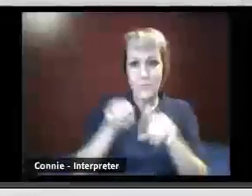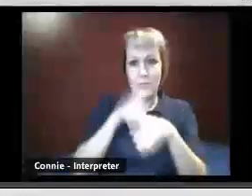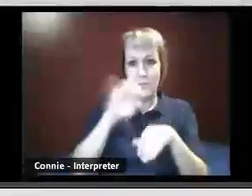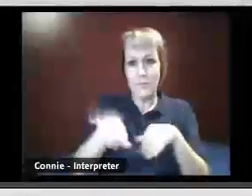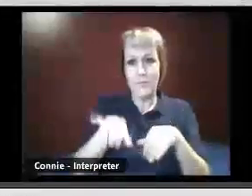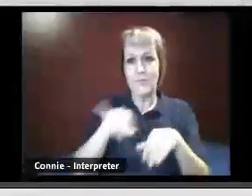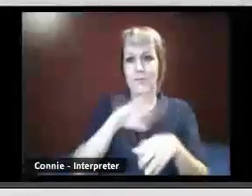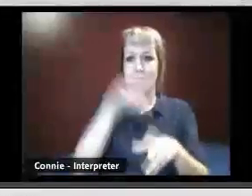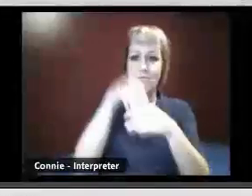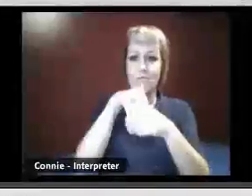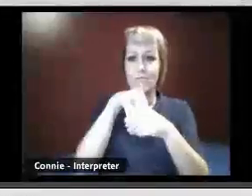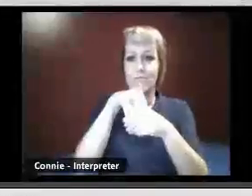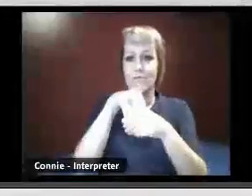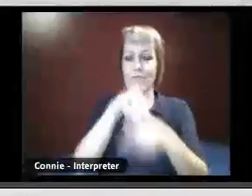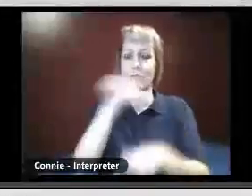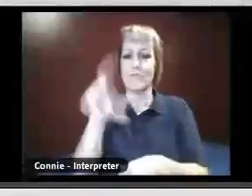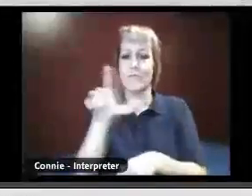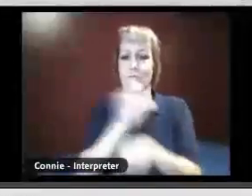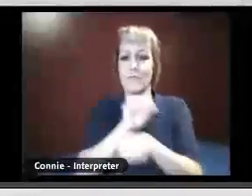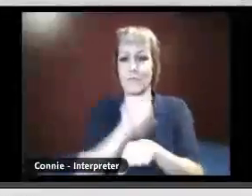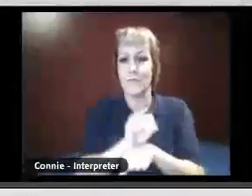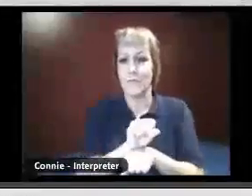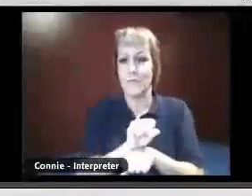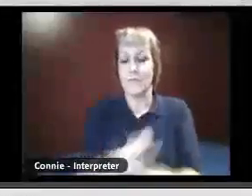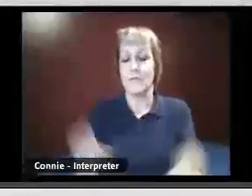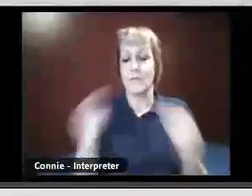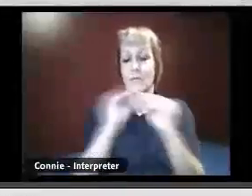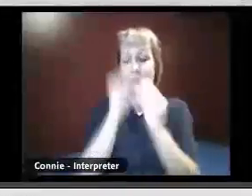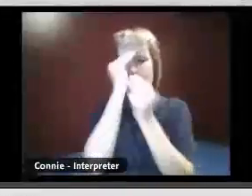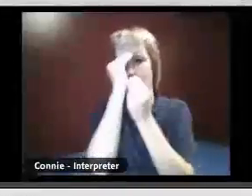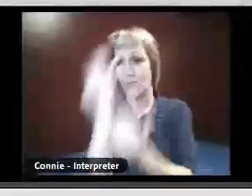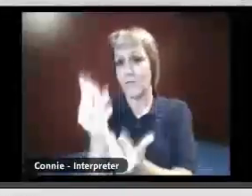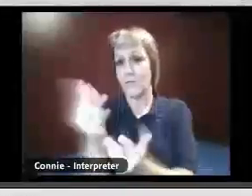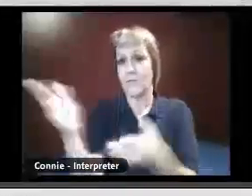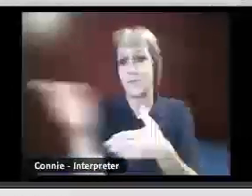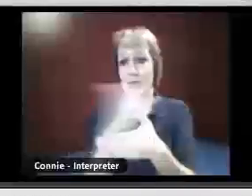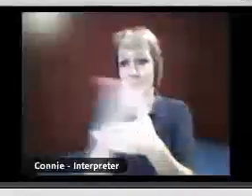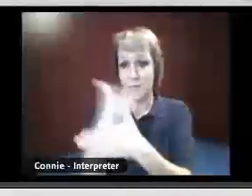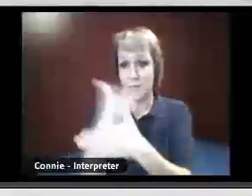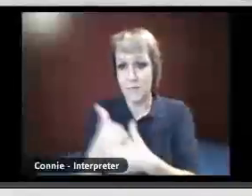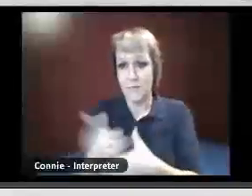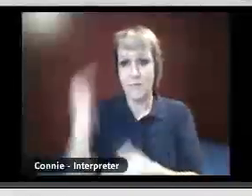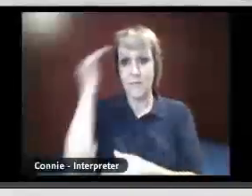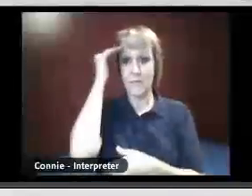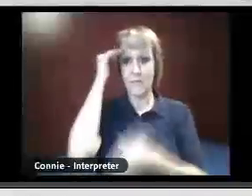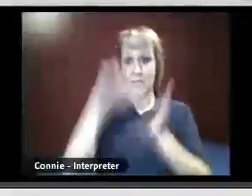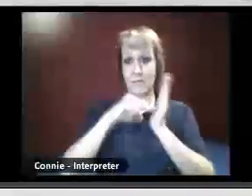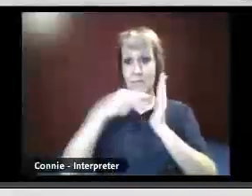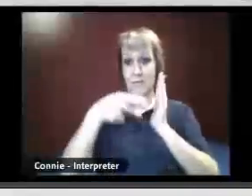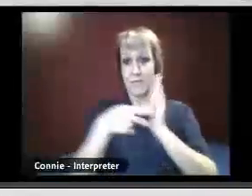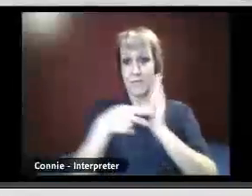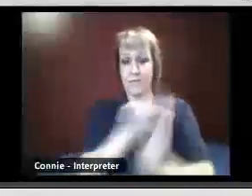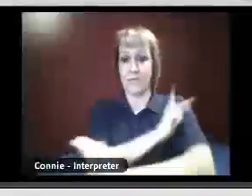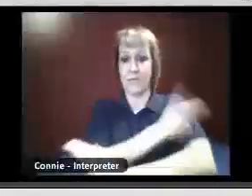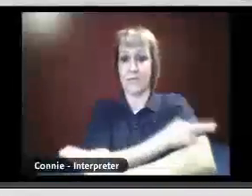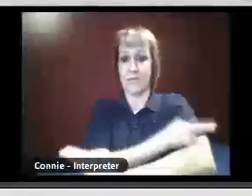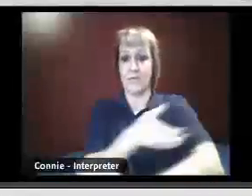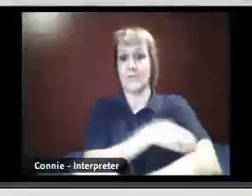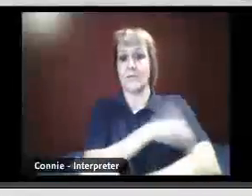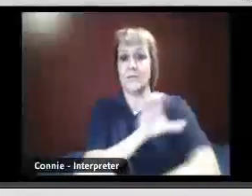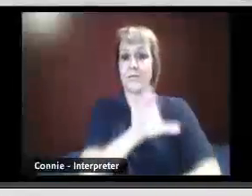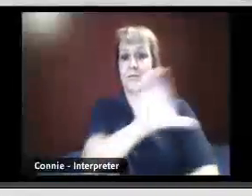the library work. So the more information that you can share, remember, knowledge is power. More information that you can share, more